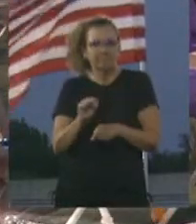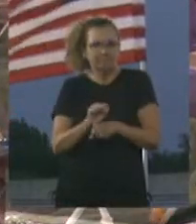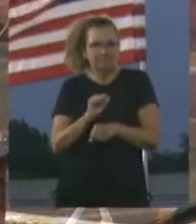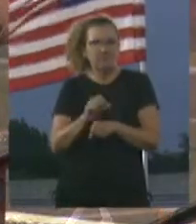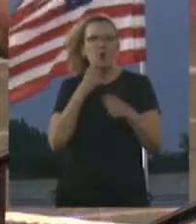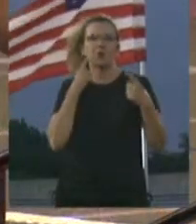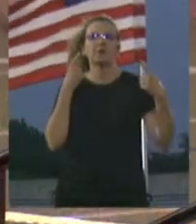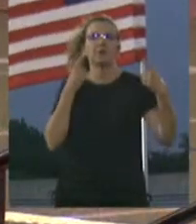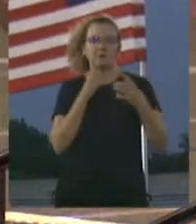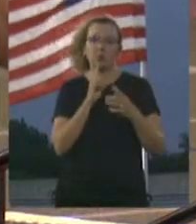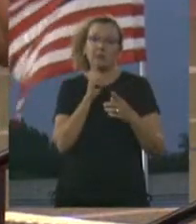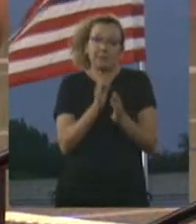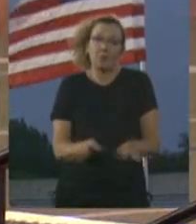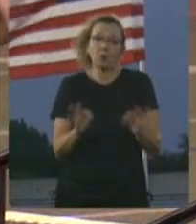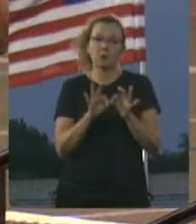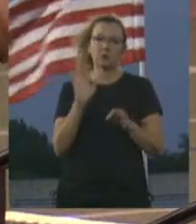success.